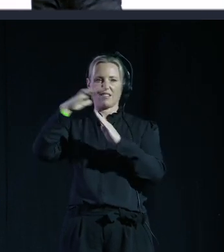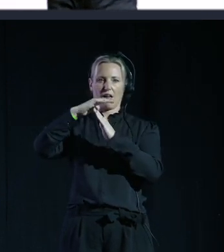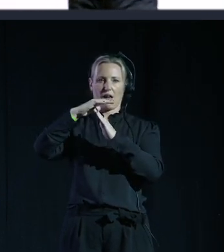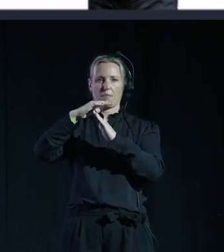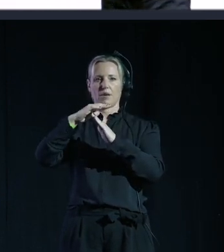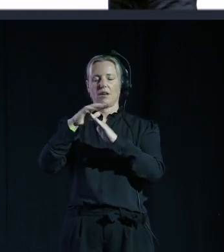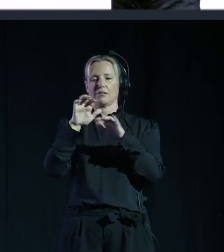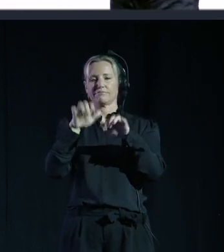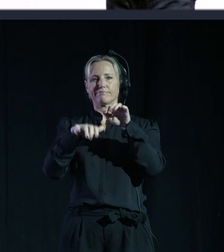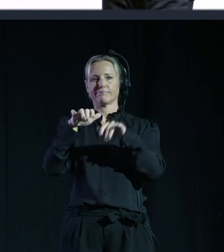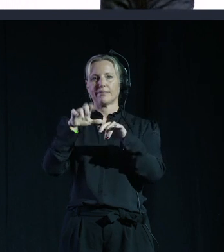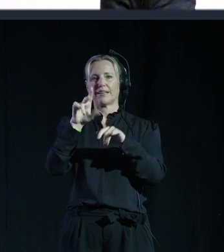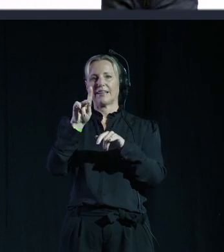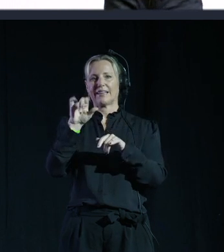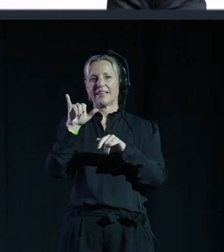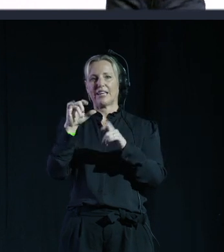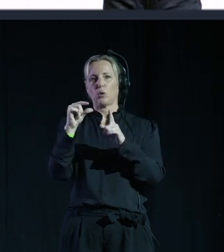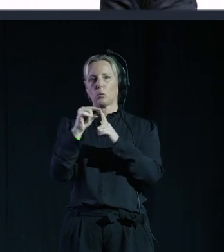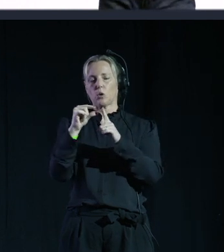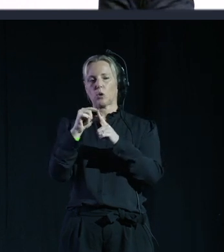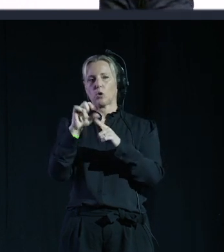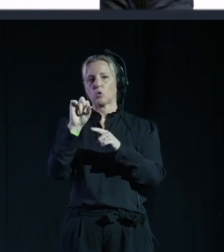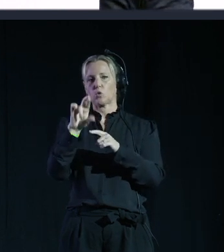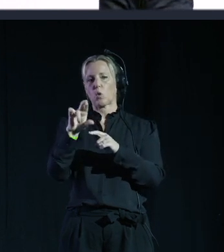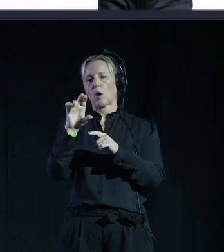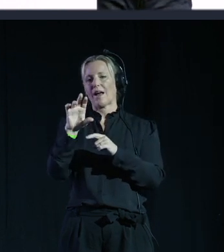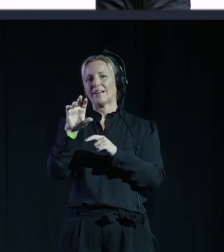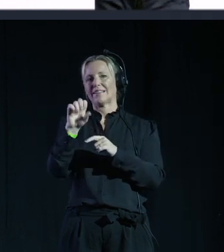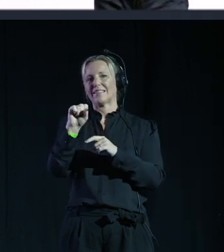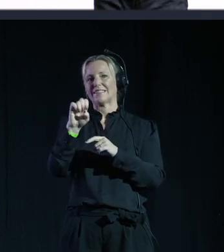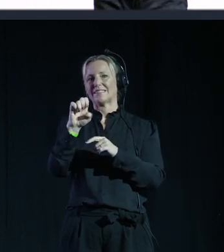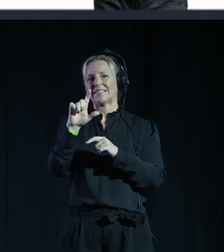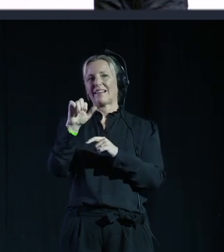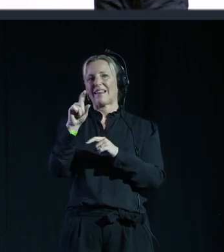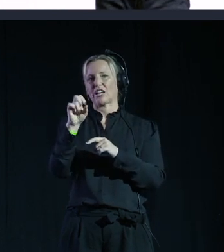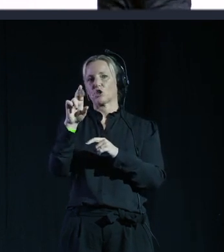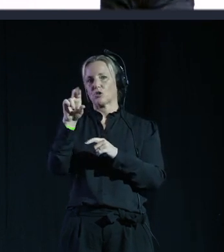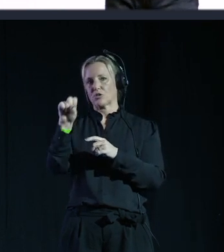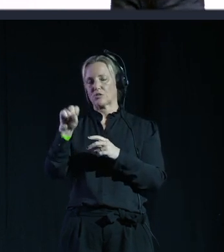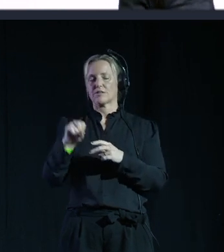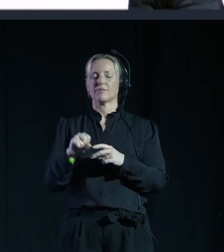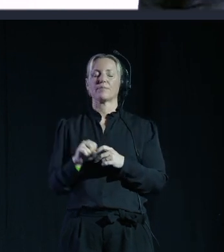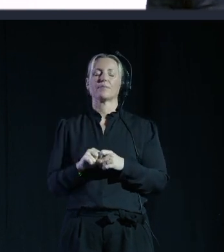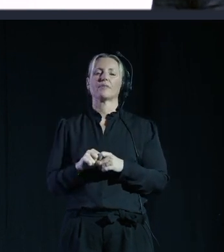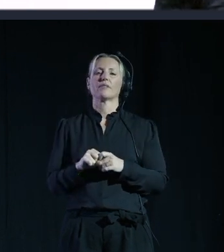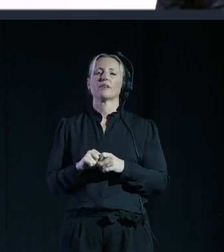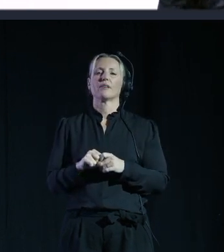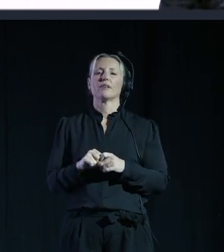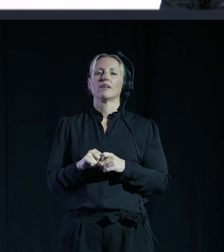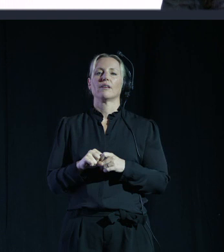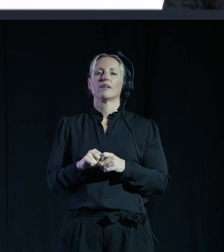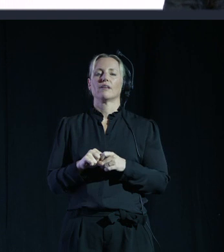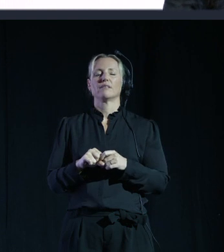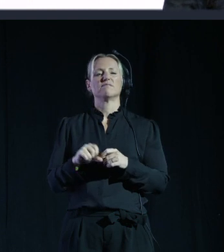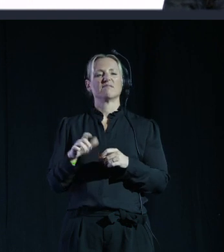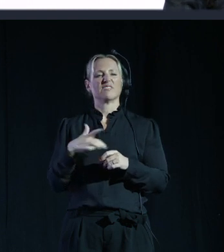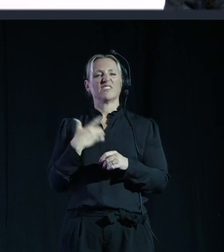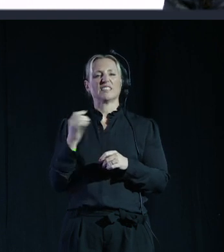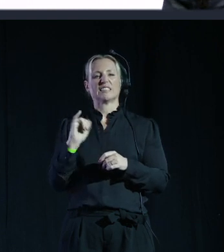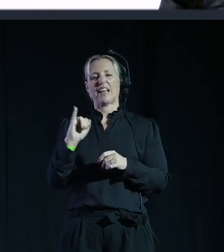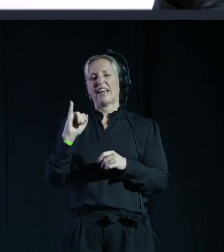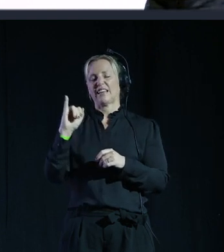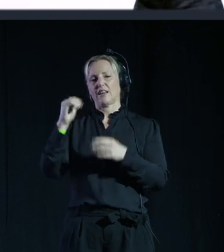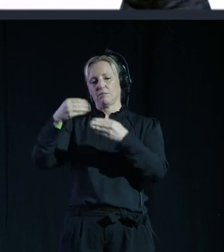keywords or selectors to be able to find resources that are interesting. And then it returns sort of an index-like set of